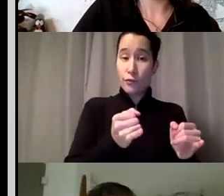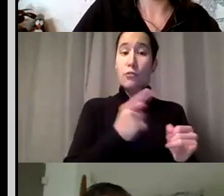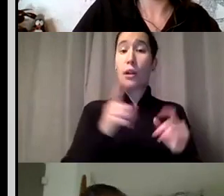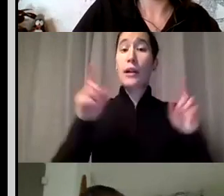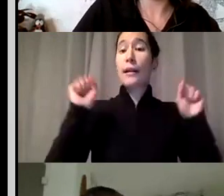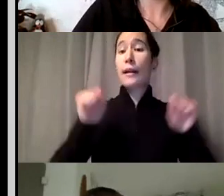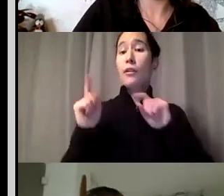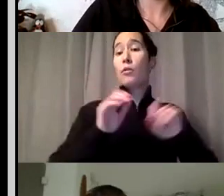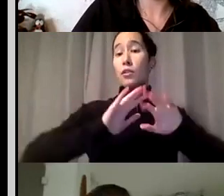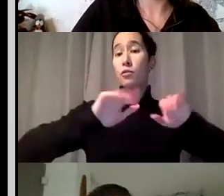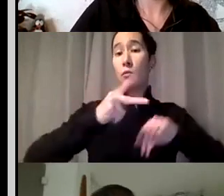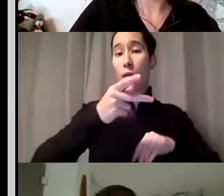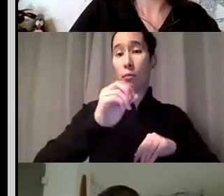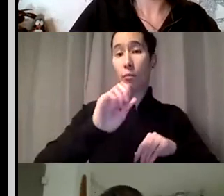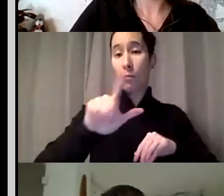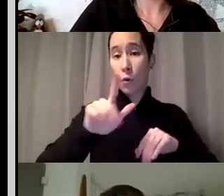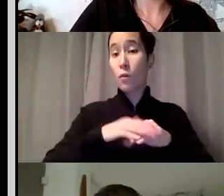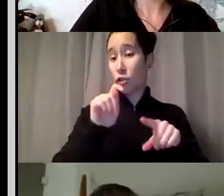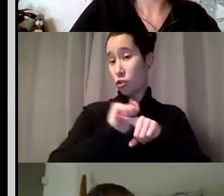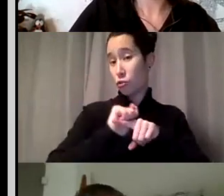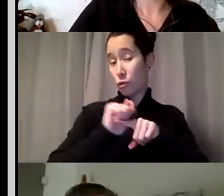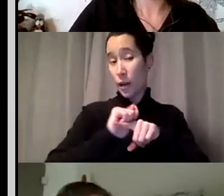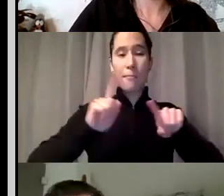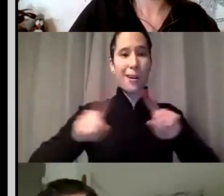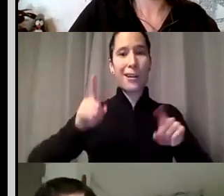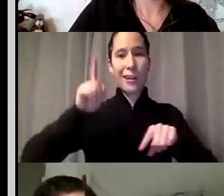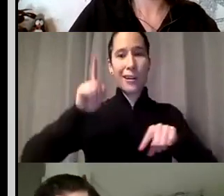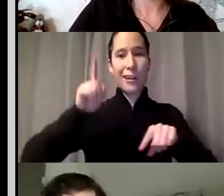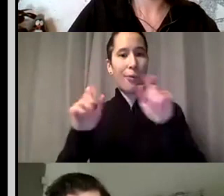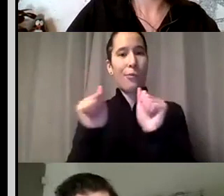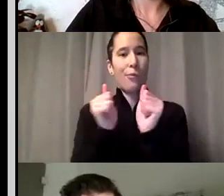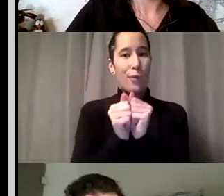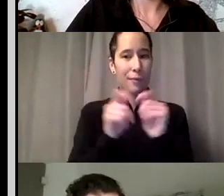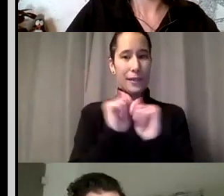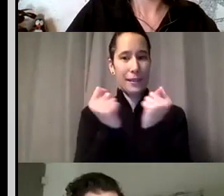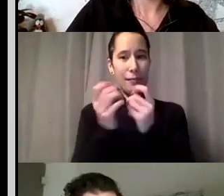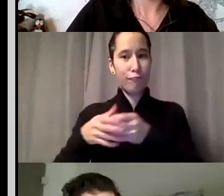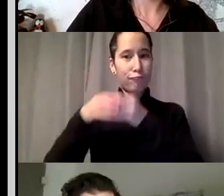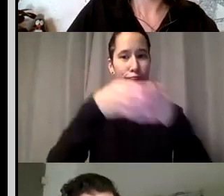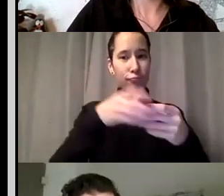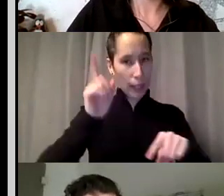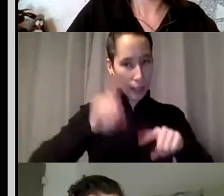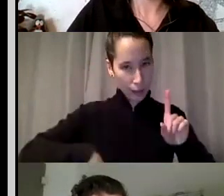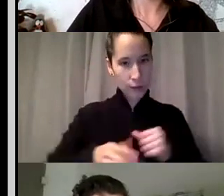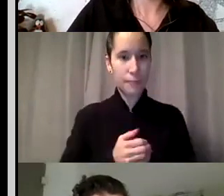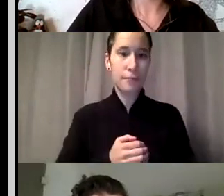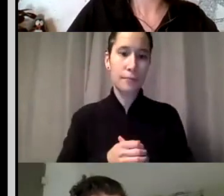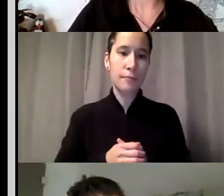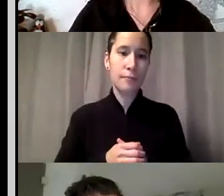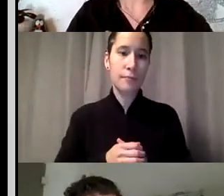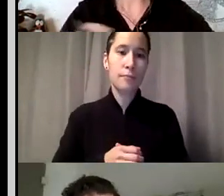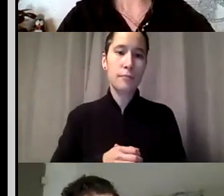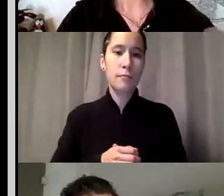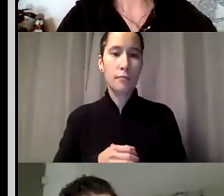train. I would also like to say that the list of sports on the government's website is